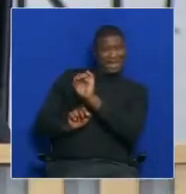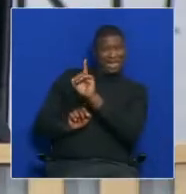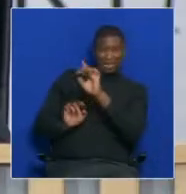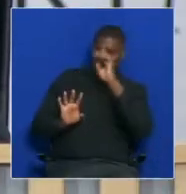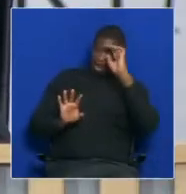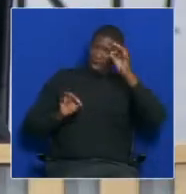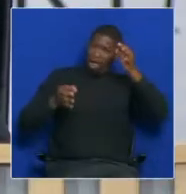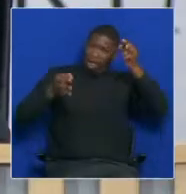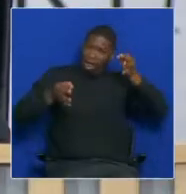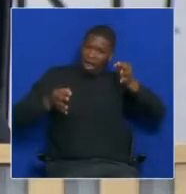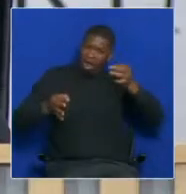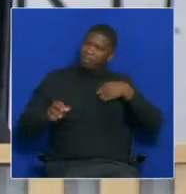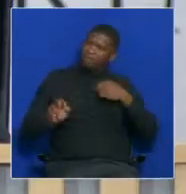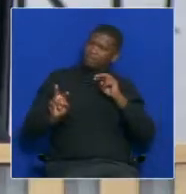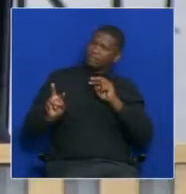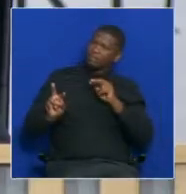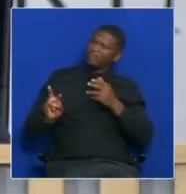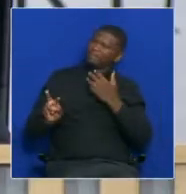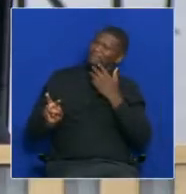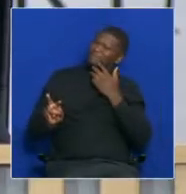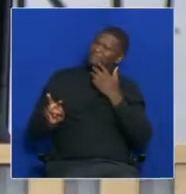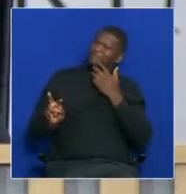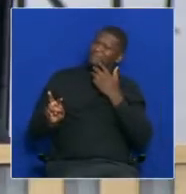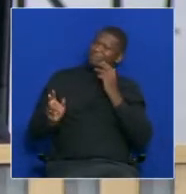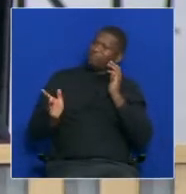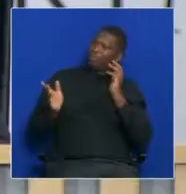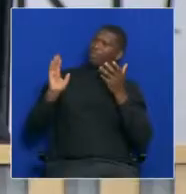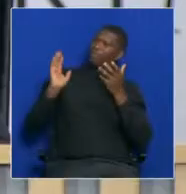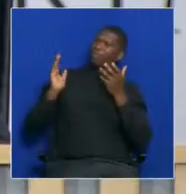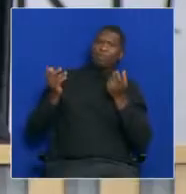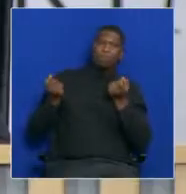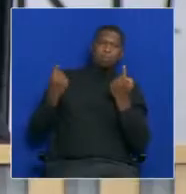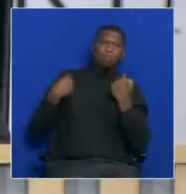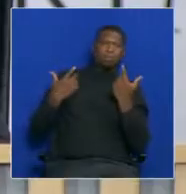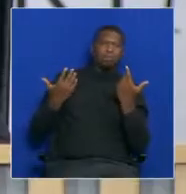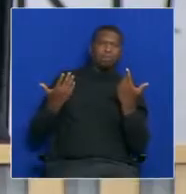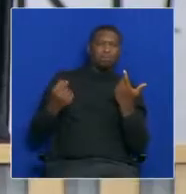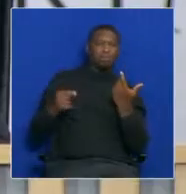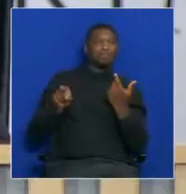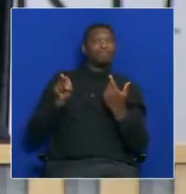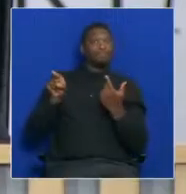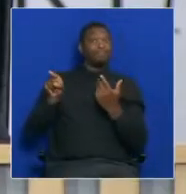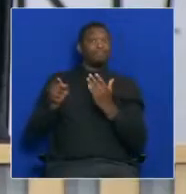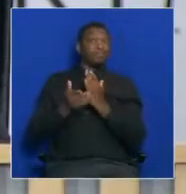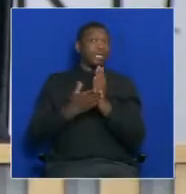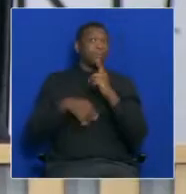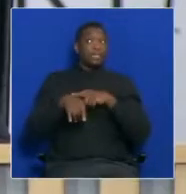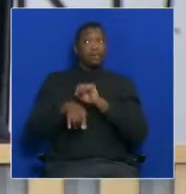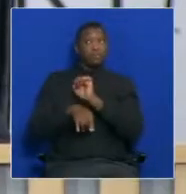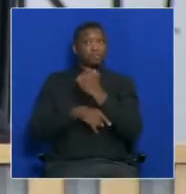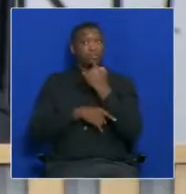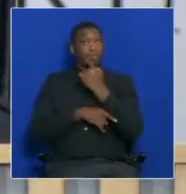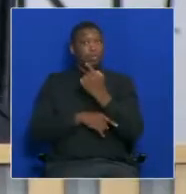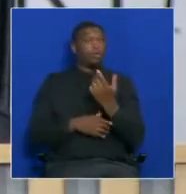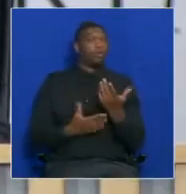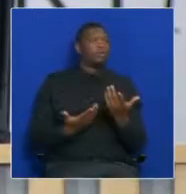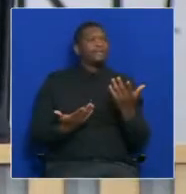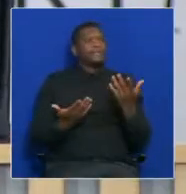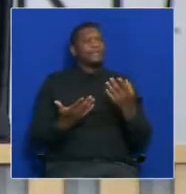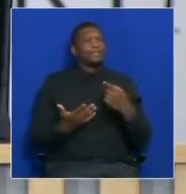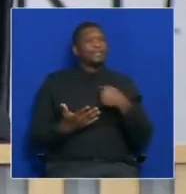Sometimes she would say to me, so I forgot to inform you, and then inform me of a